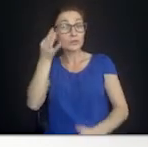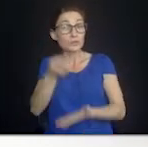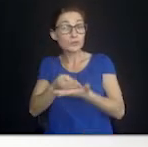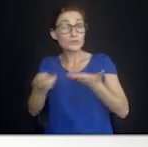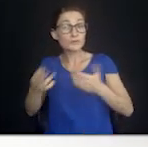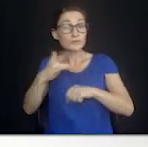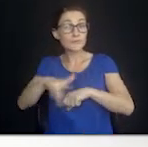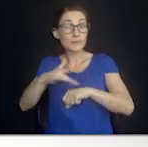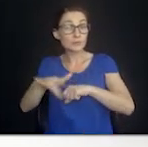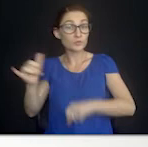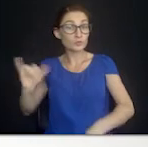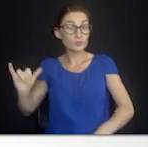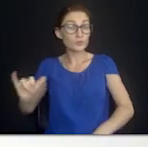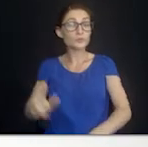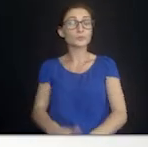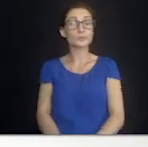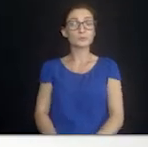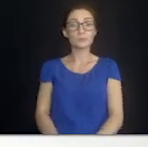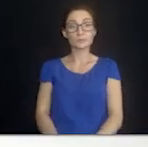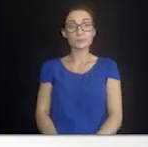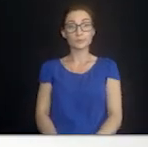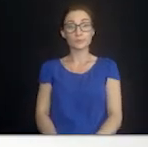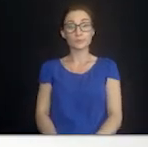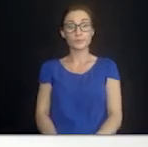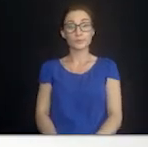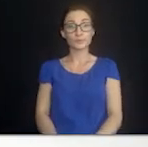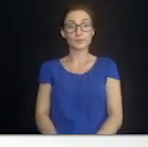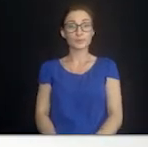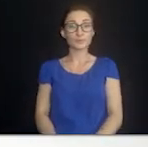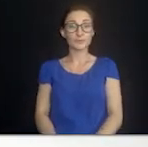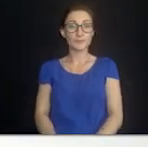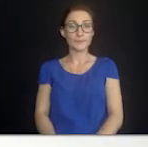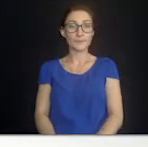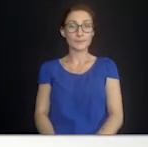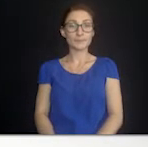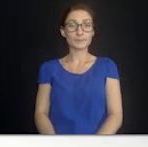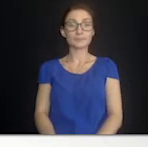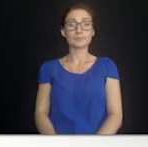federal resources in this database as well.